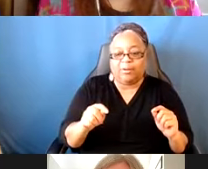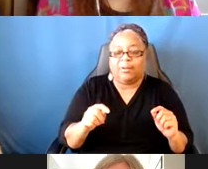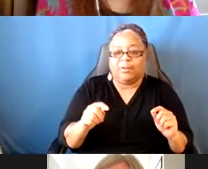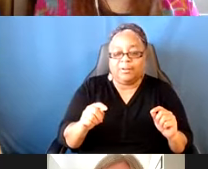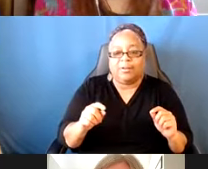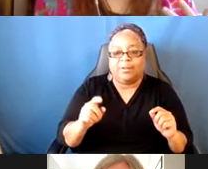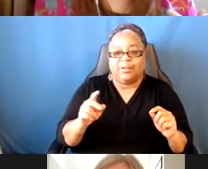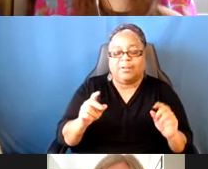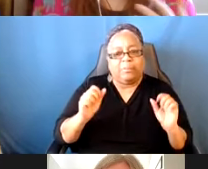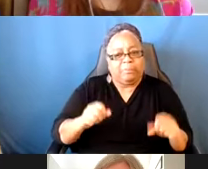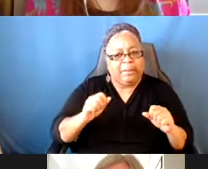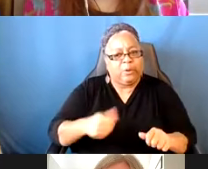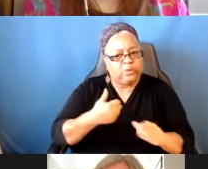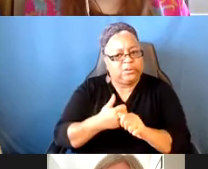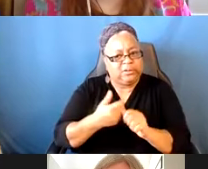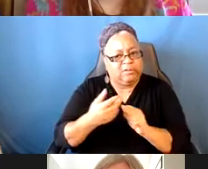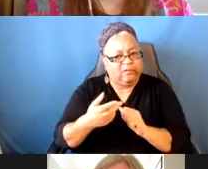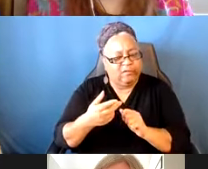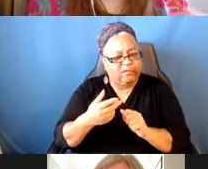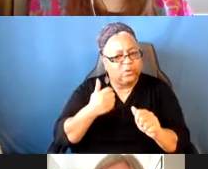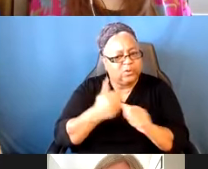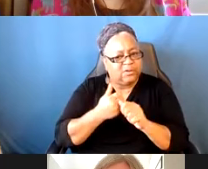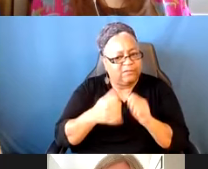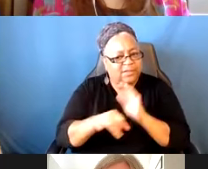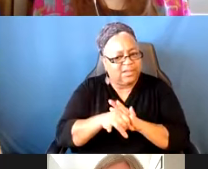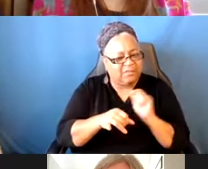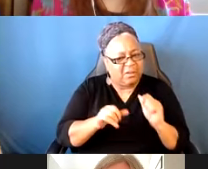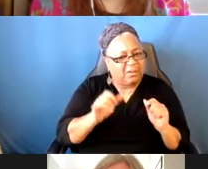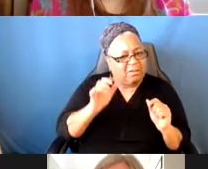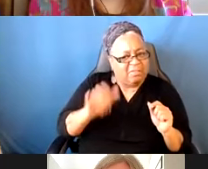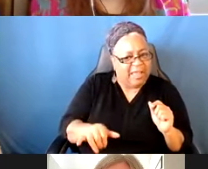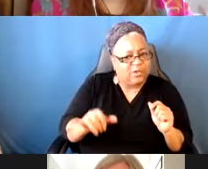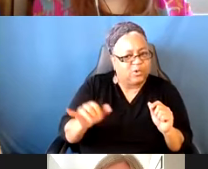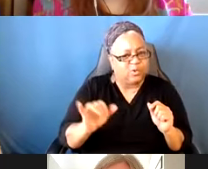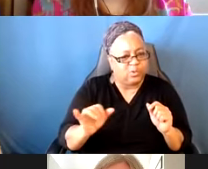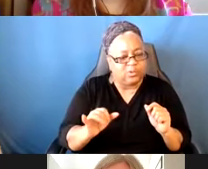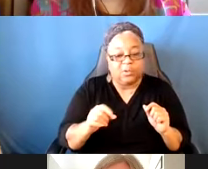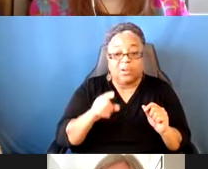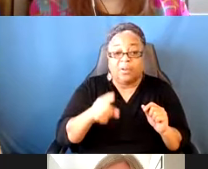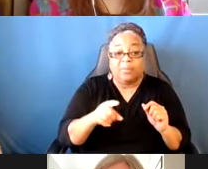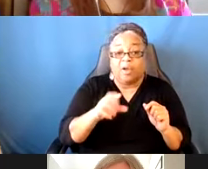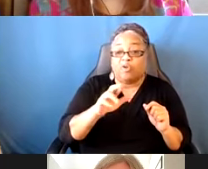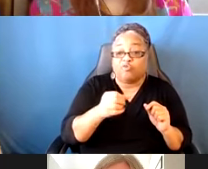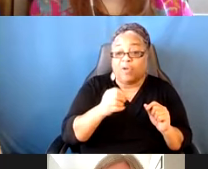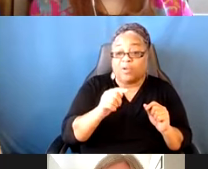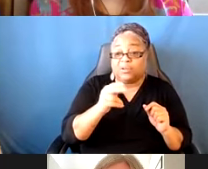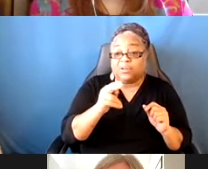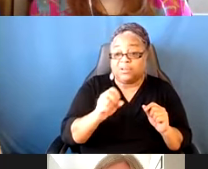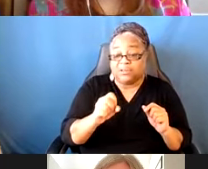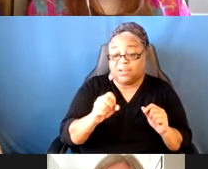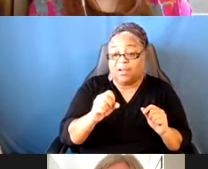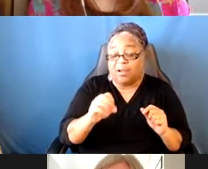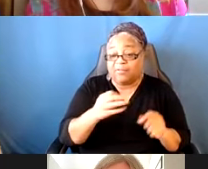at Women's Advocates, we found that routes of safety are a really useful tool for discussion and safety planning when we're working with